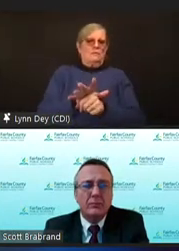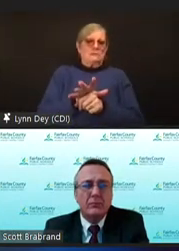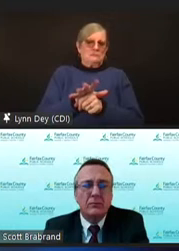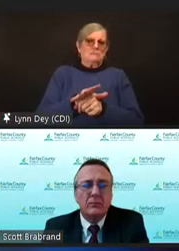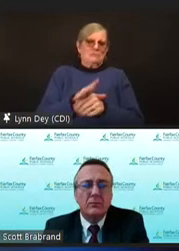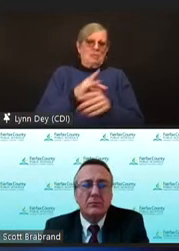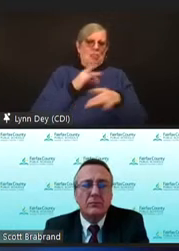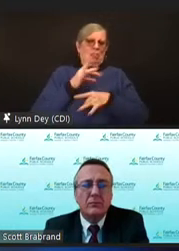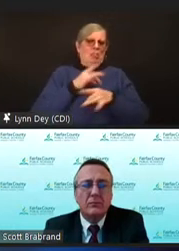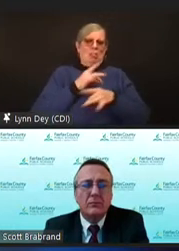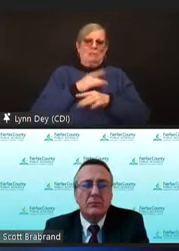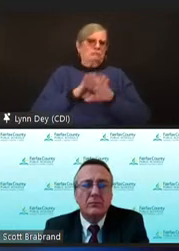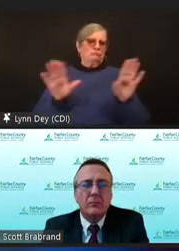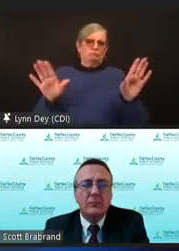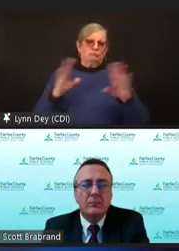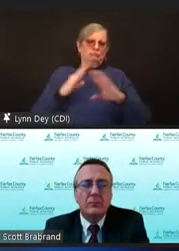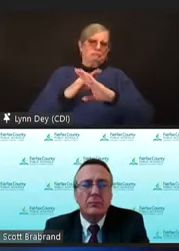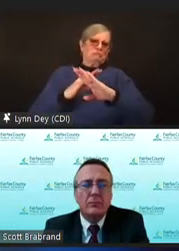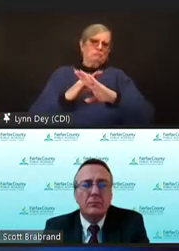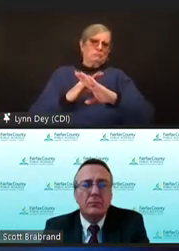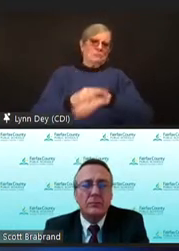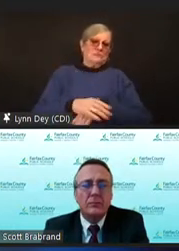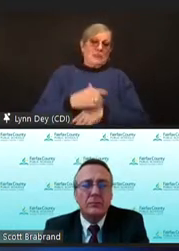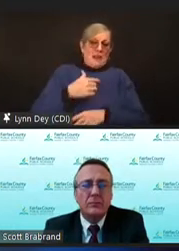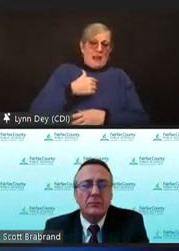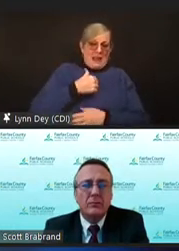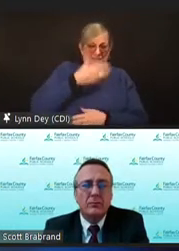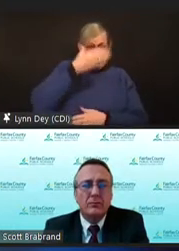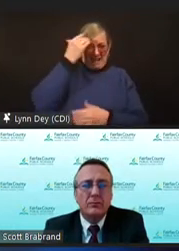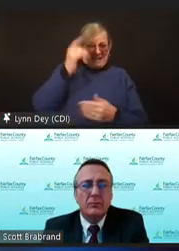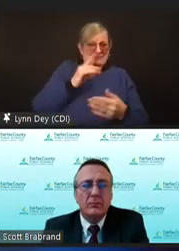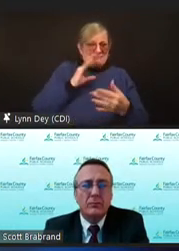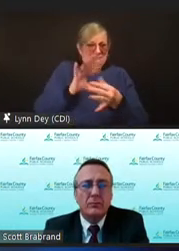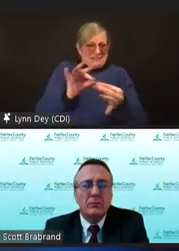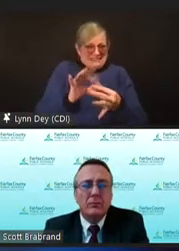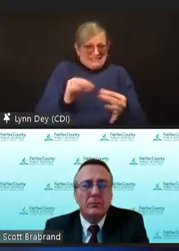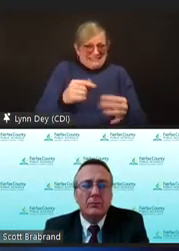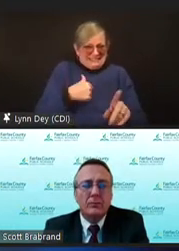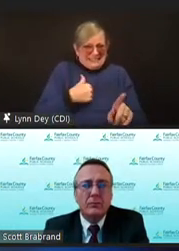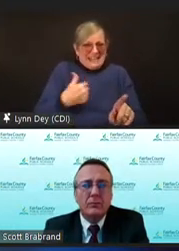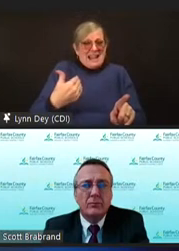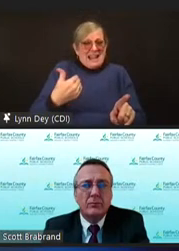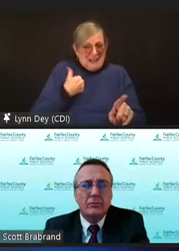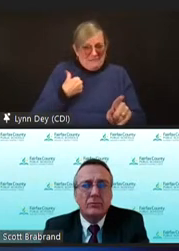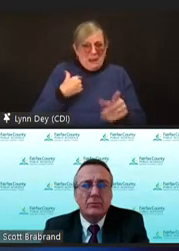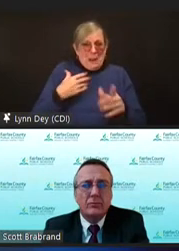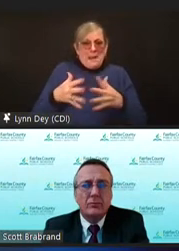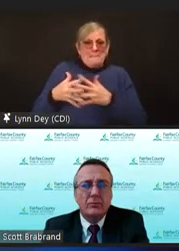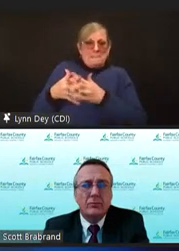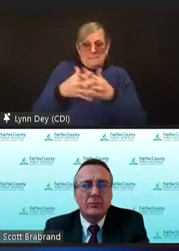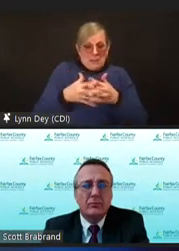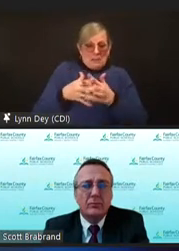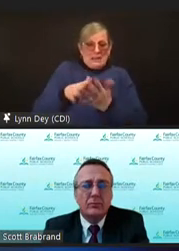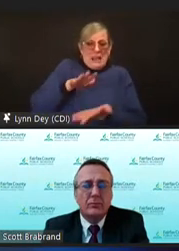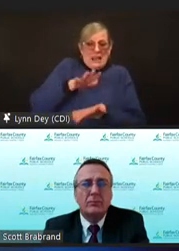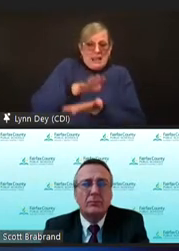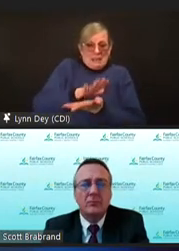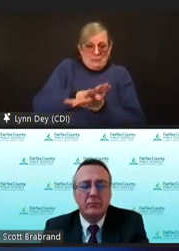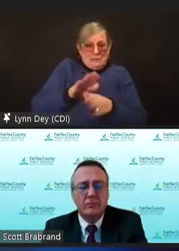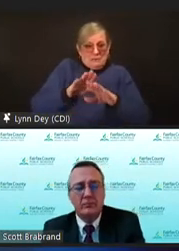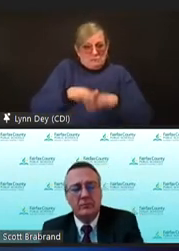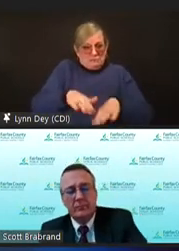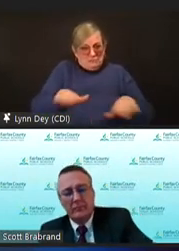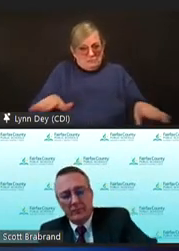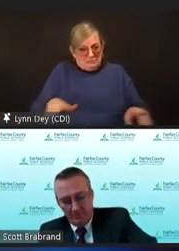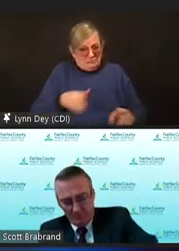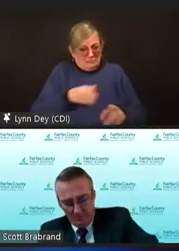earlier, was that there is a decent website from the American Academy of Pediatrics called healthychildren.org. And